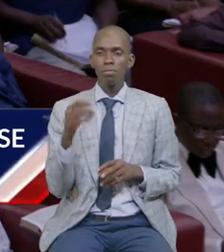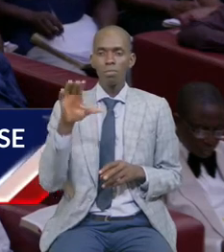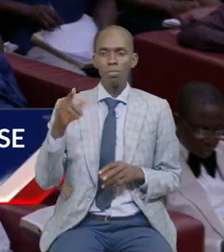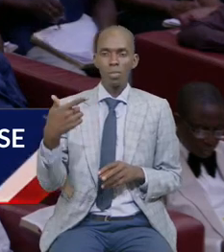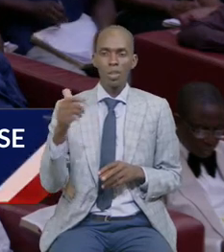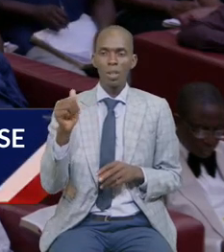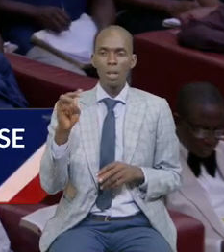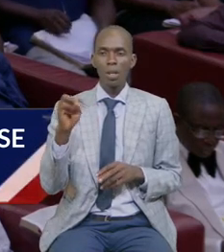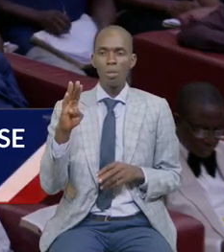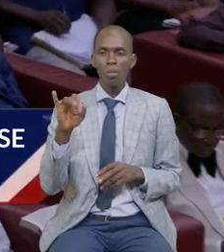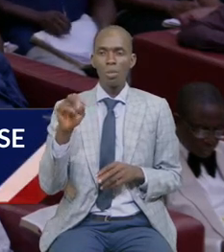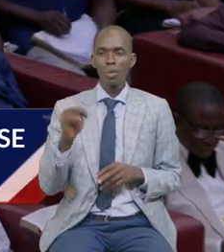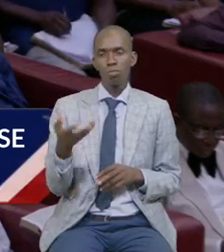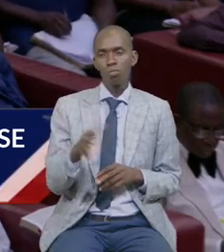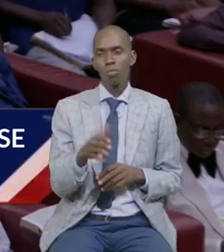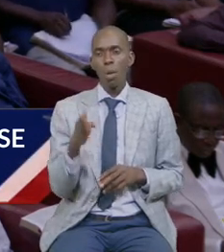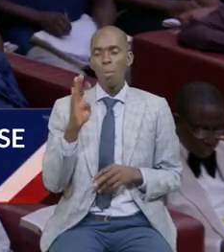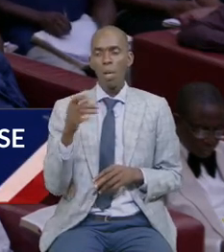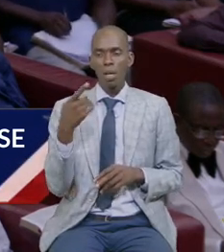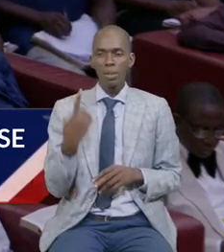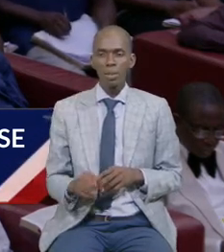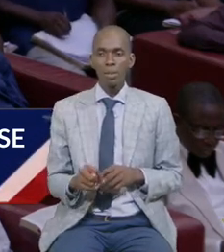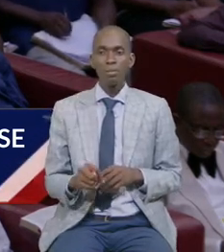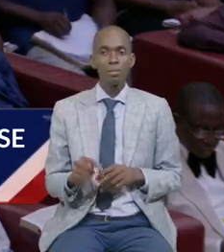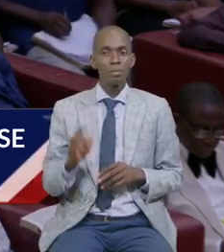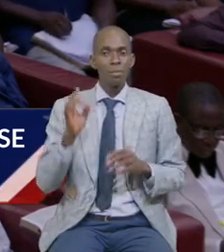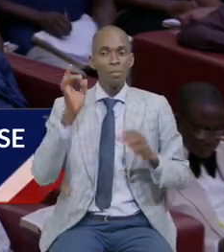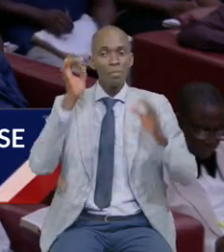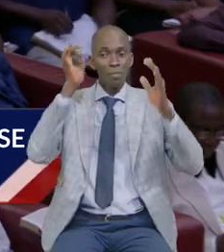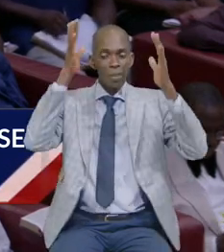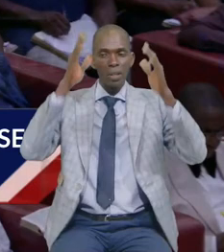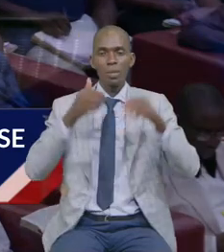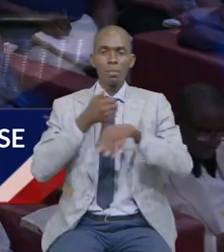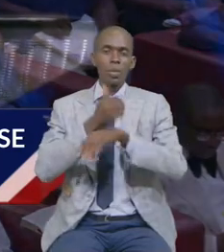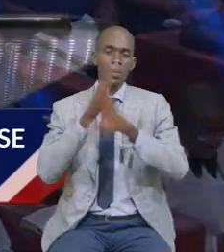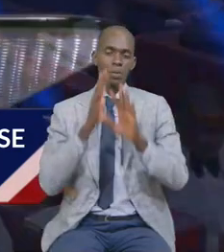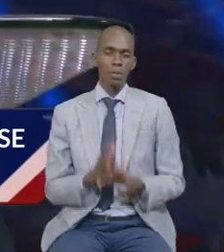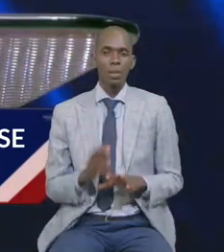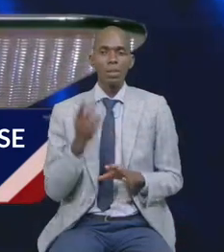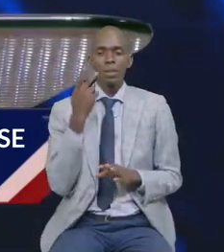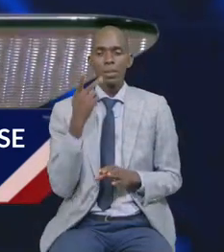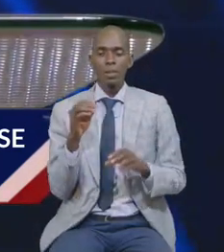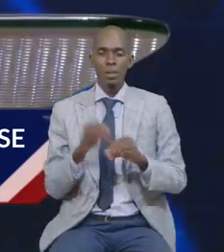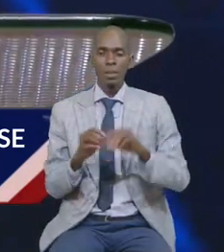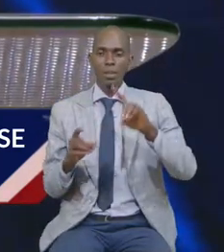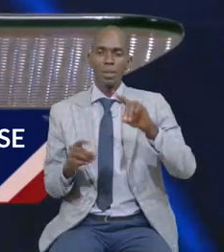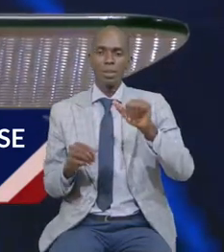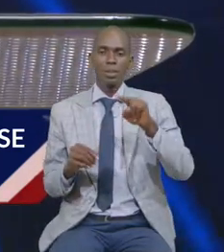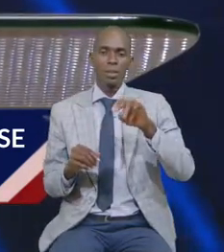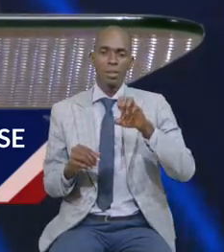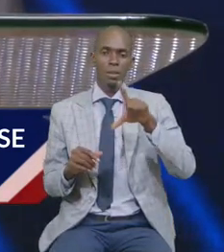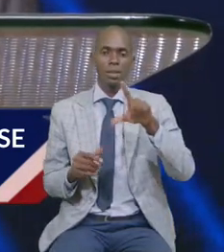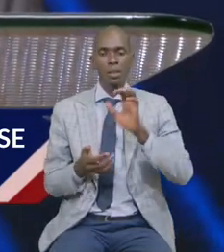they are told them look at that Daniel chapter 3 reading from verse 14 new